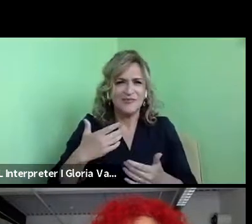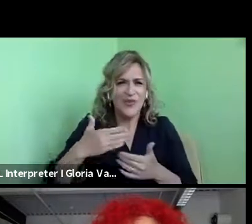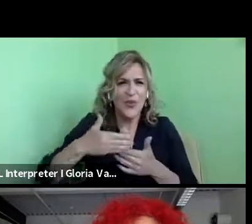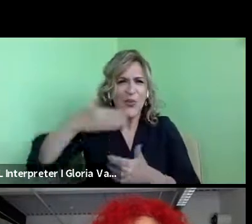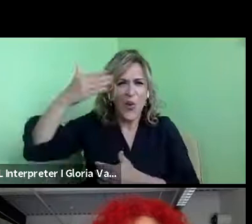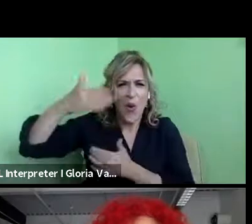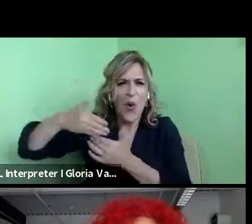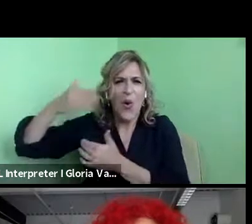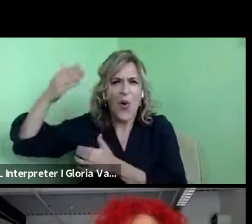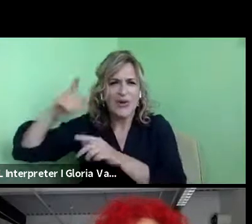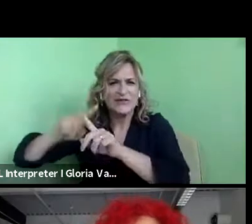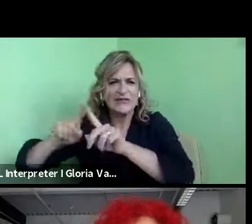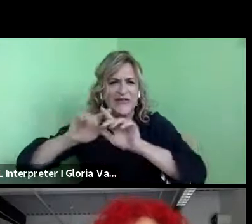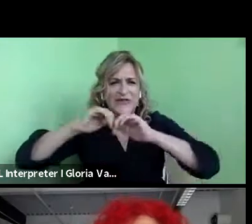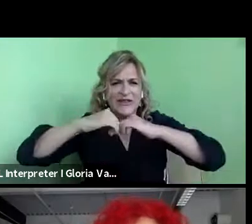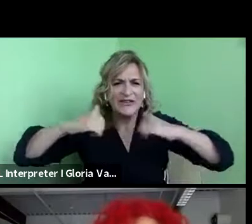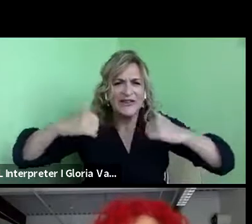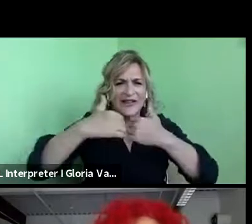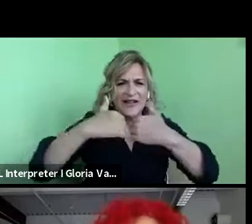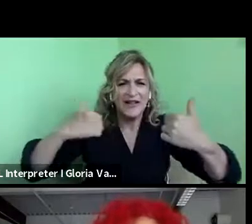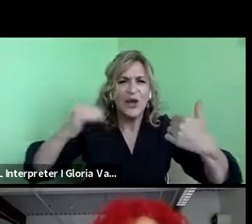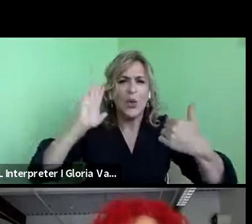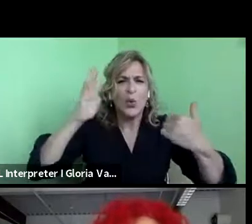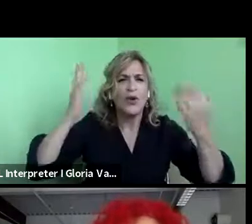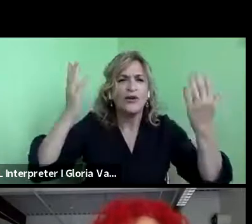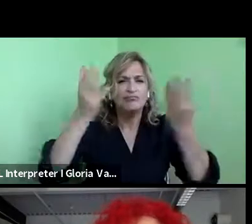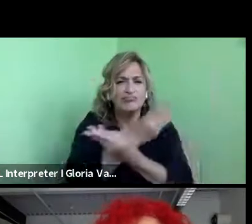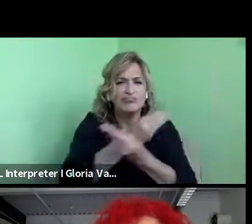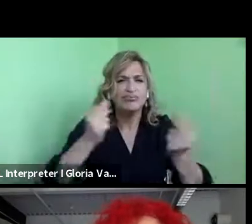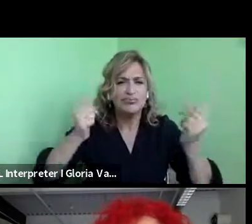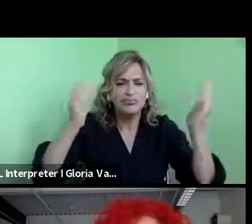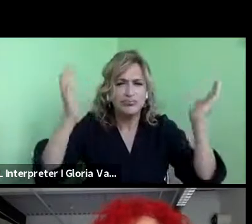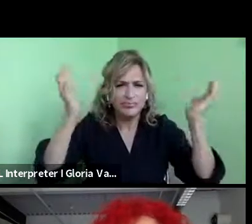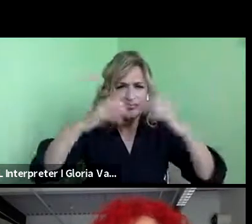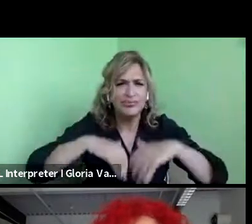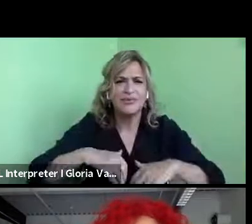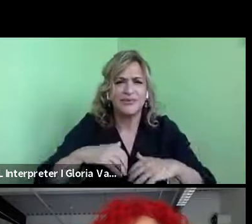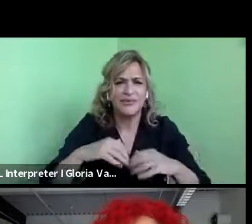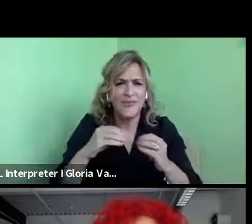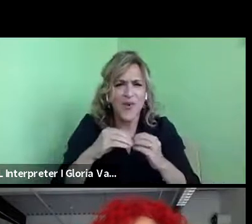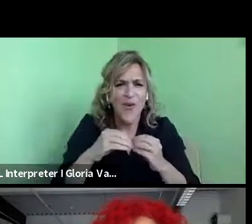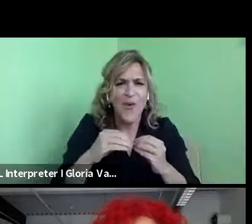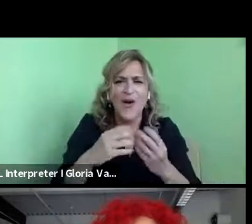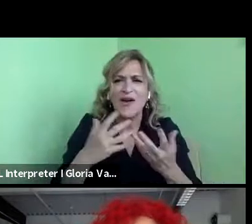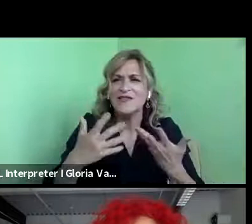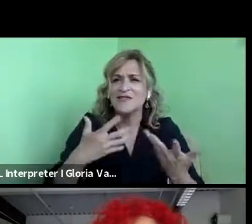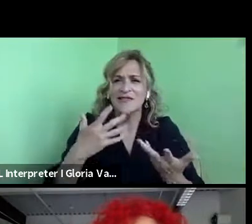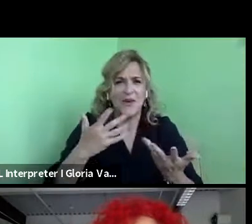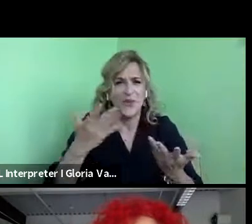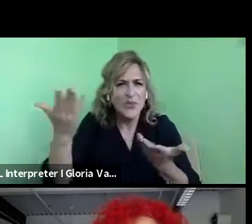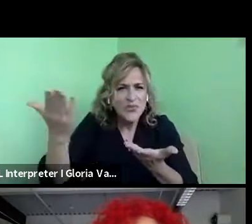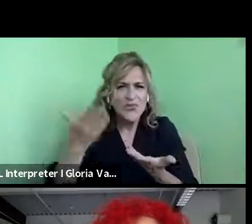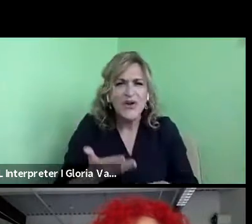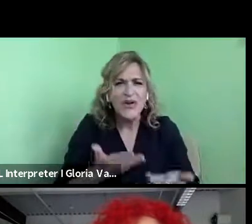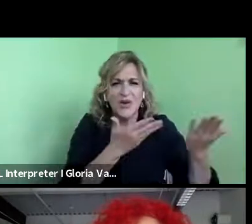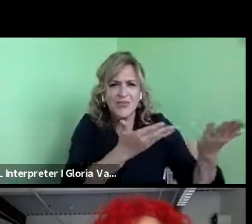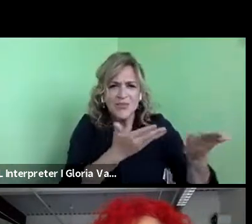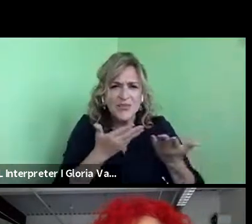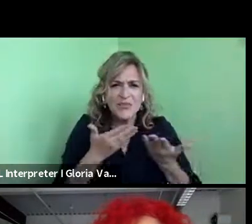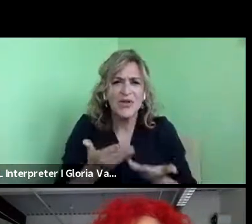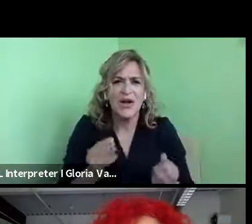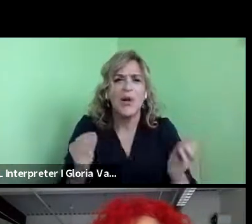would dissolve a little bit more. And I wish that we would have more opportunities to bring so many people